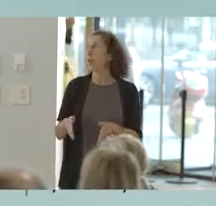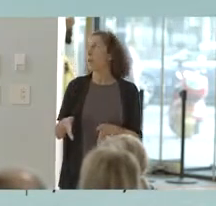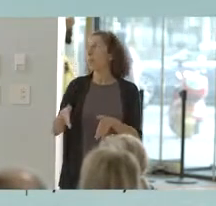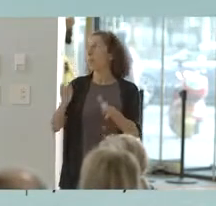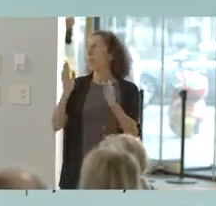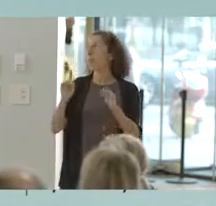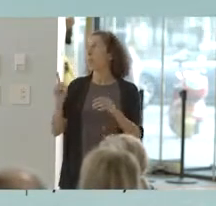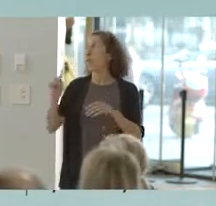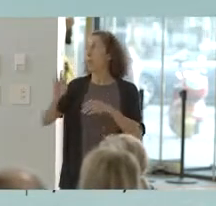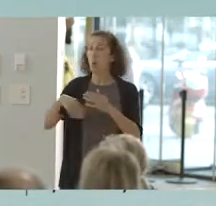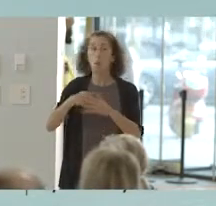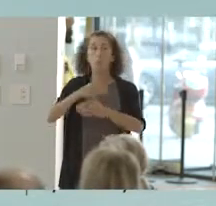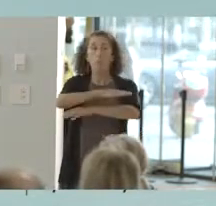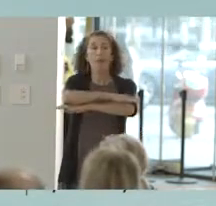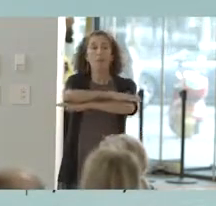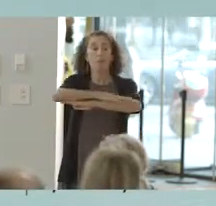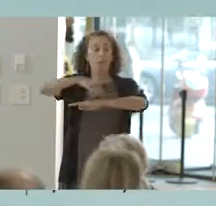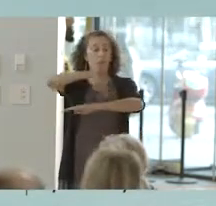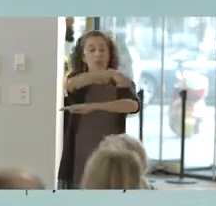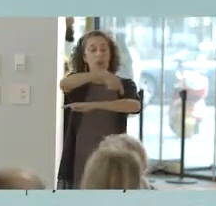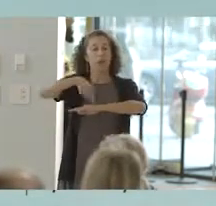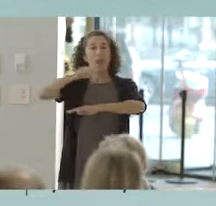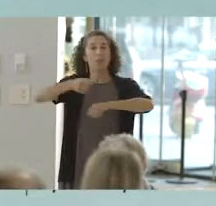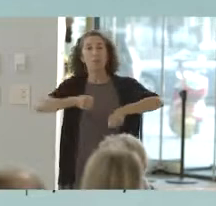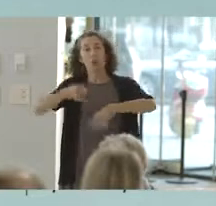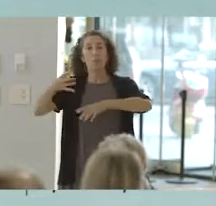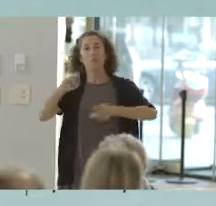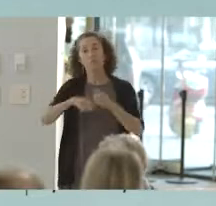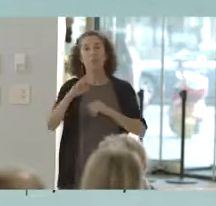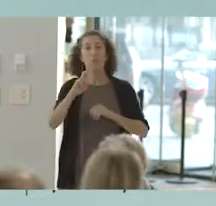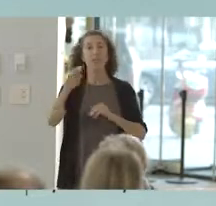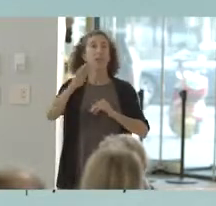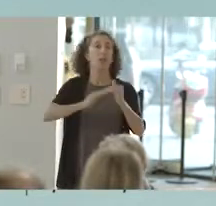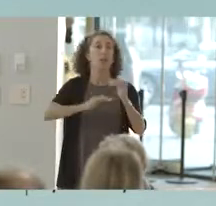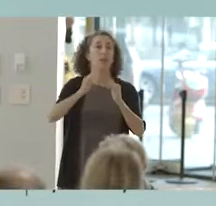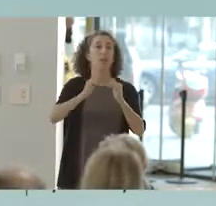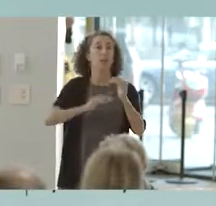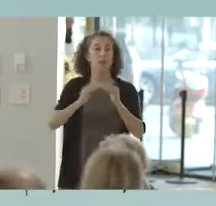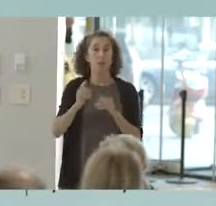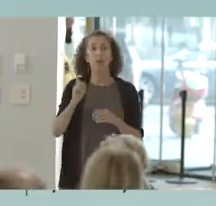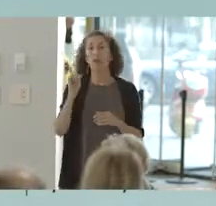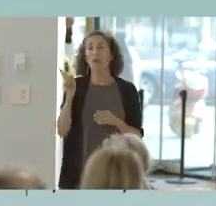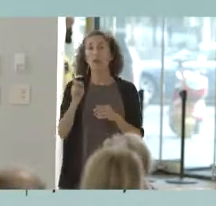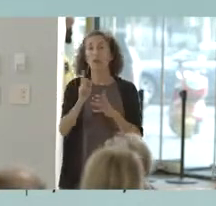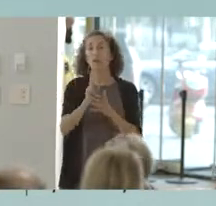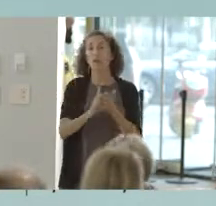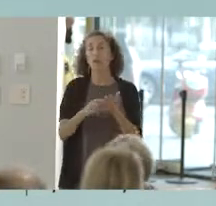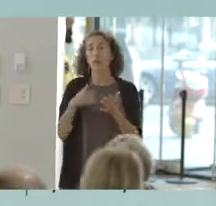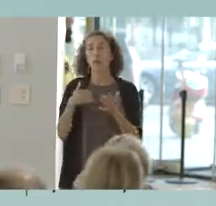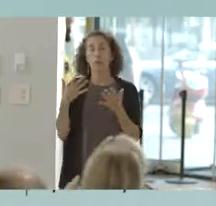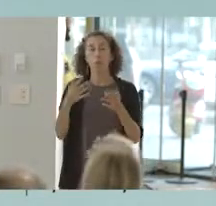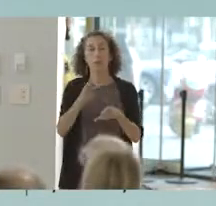to be reconstructed. In this alternative 2A, we're keeping basically the same cross-section